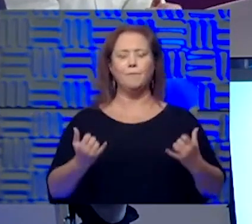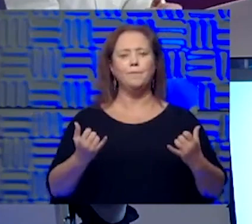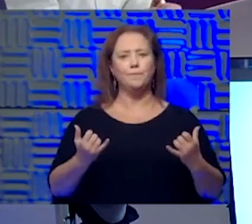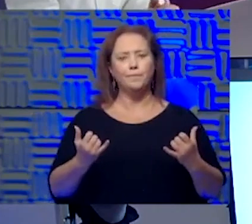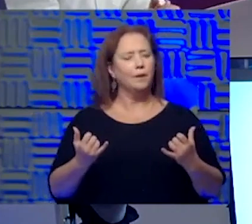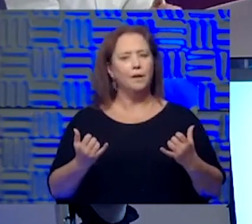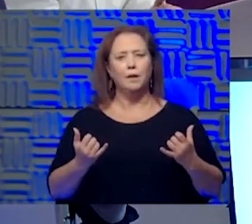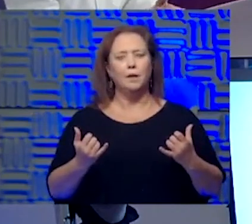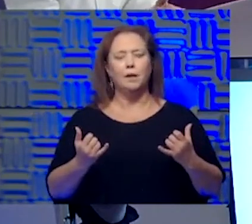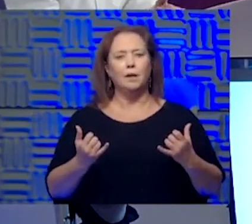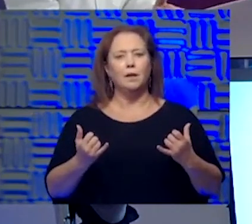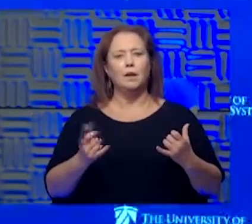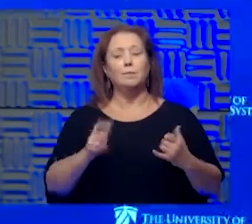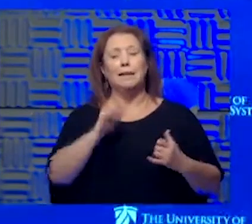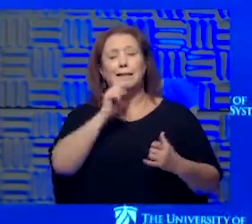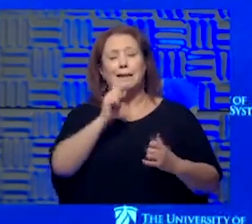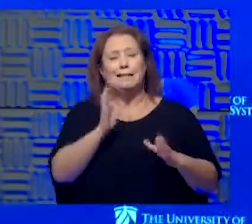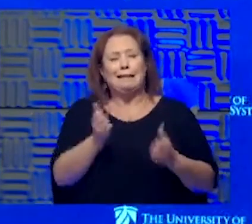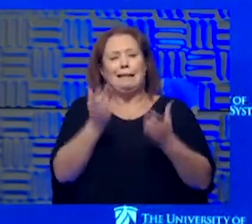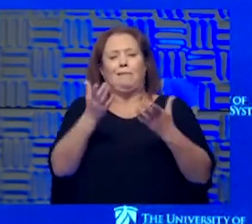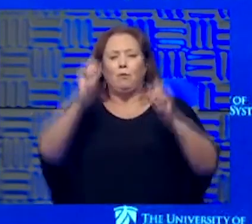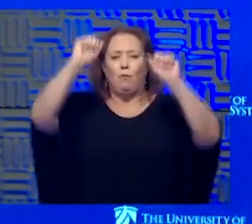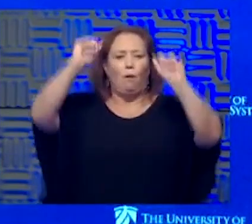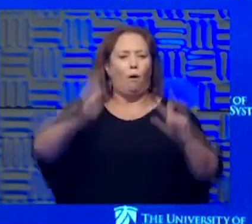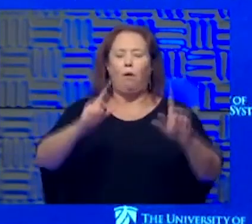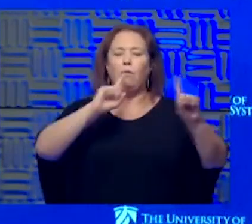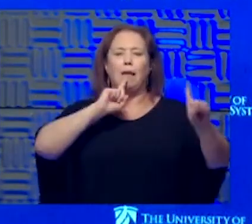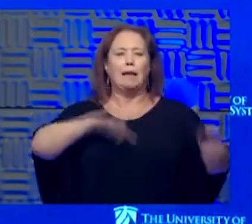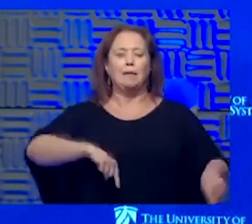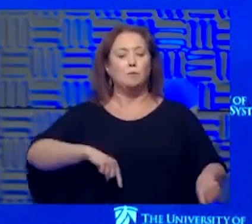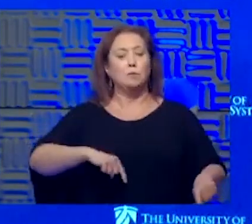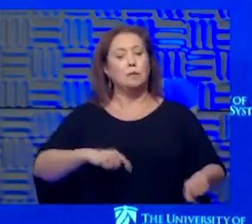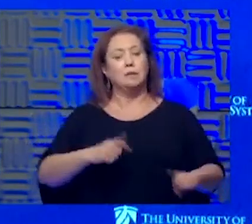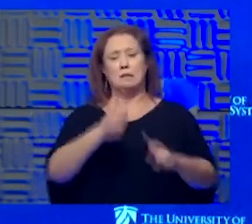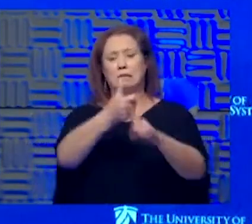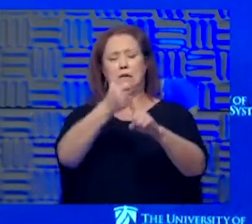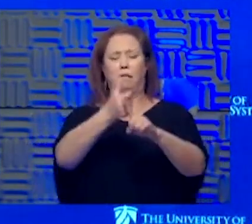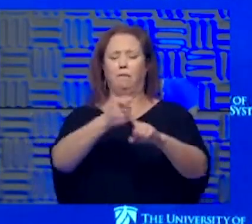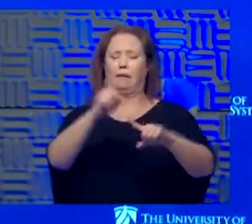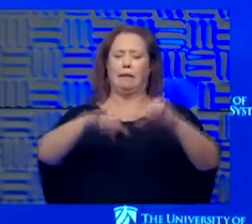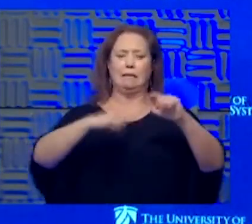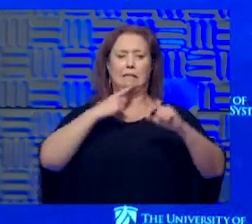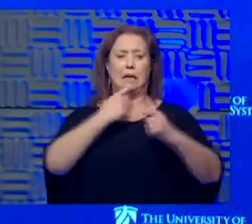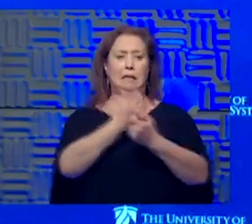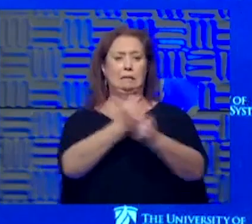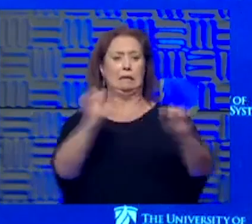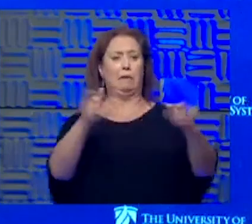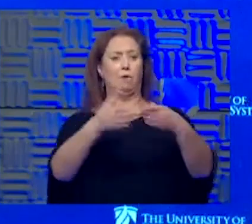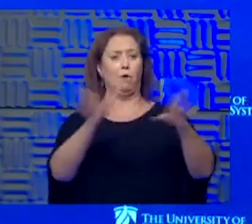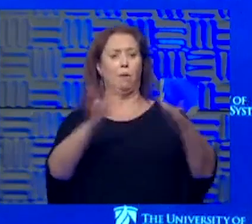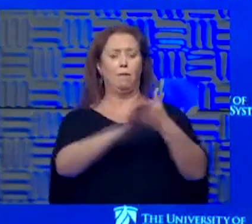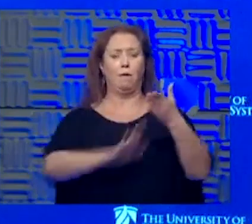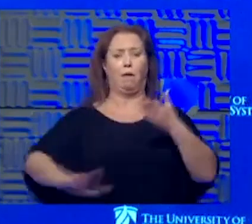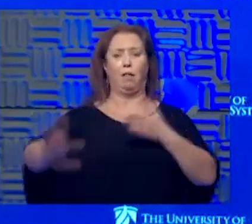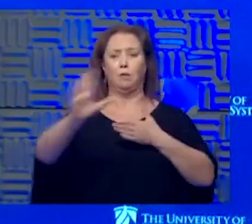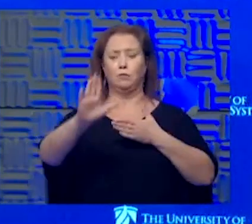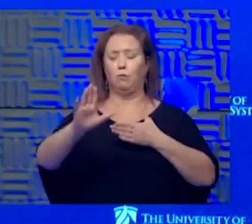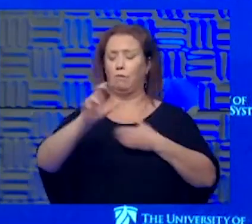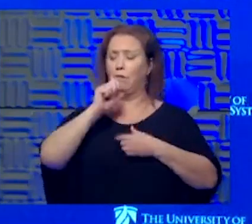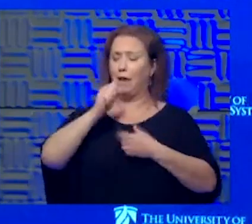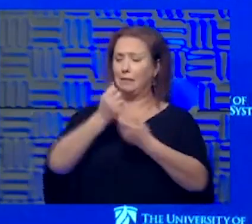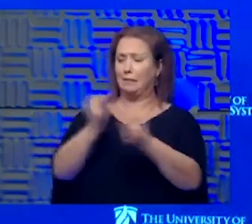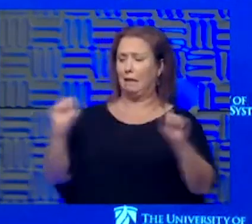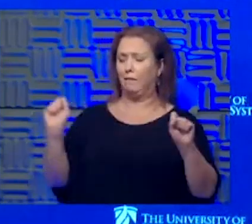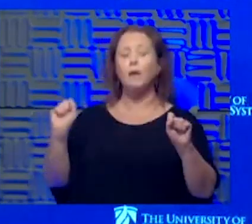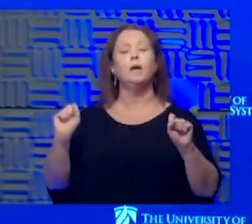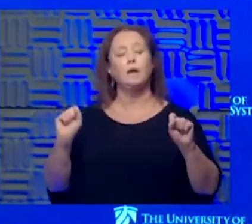what it doesn't do, it doesn't give you all the answers. It by itself can't tell us if it's safe to open up a college or not open up a college.